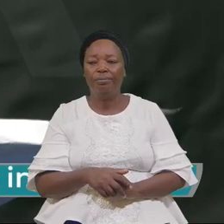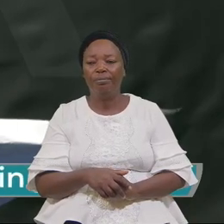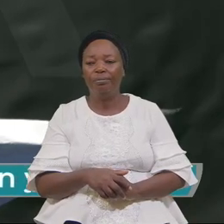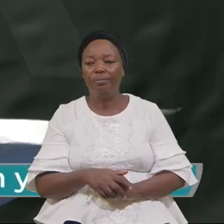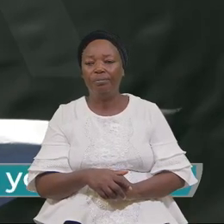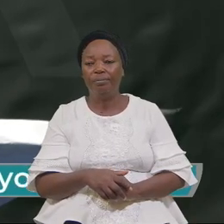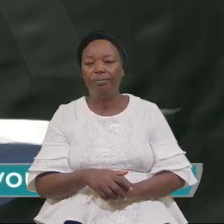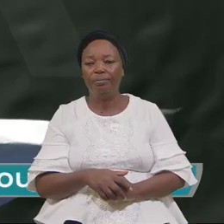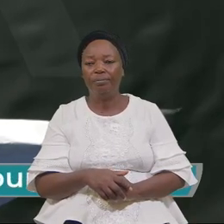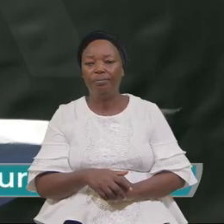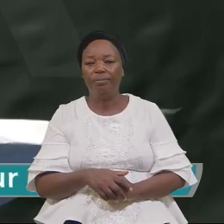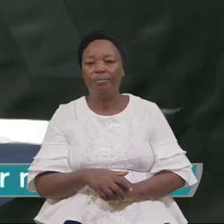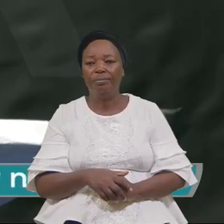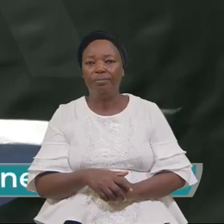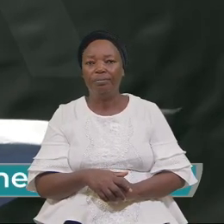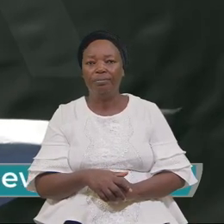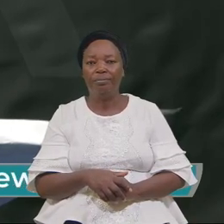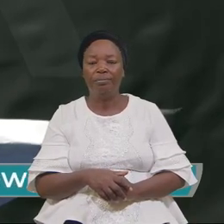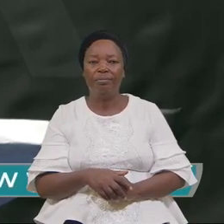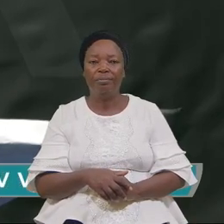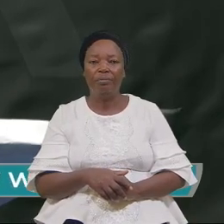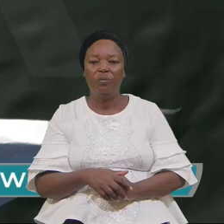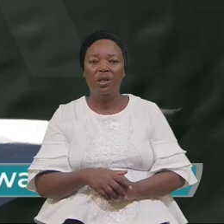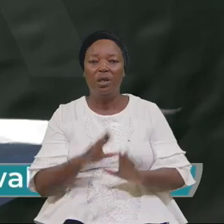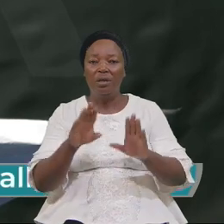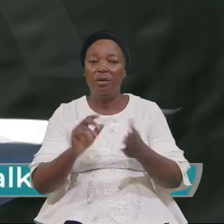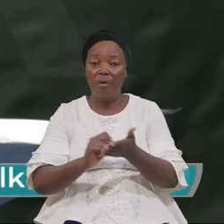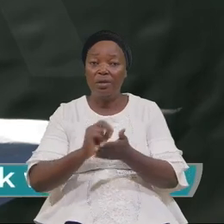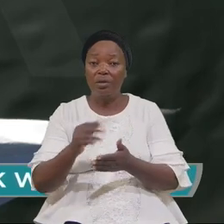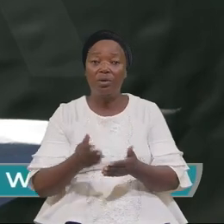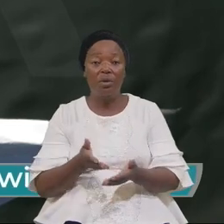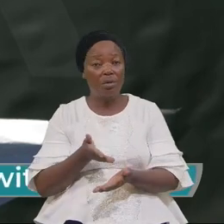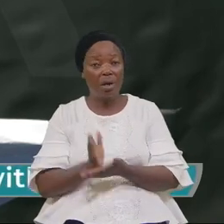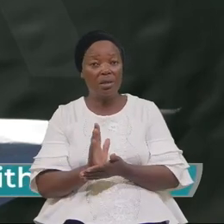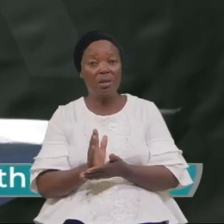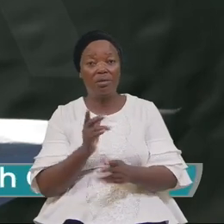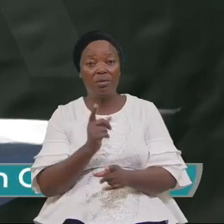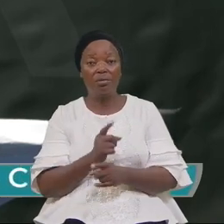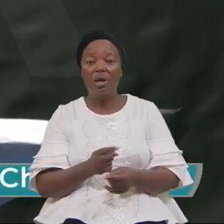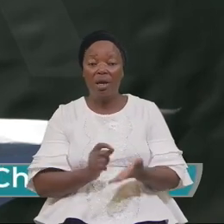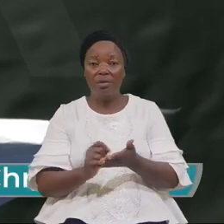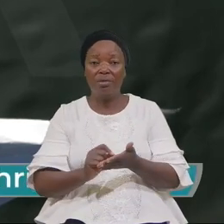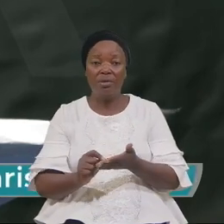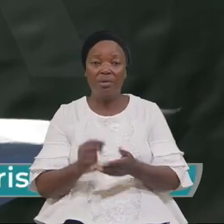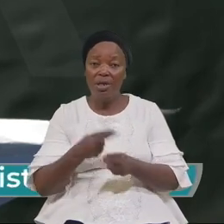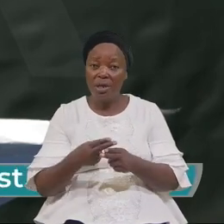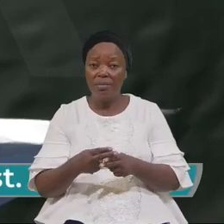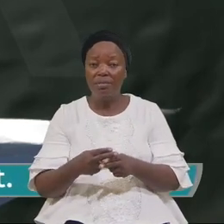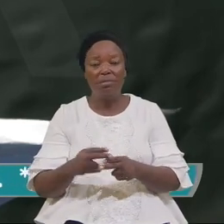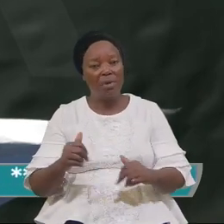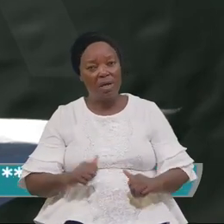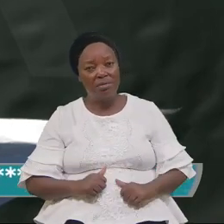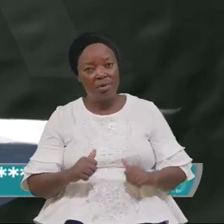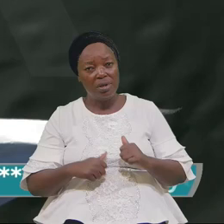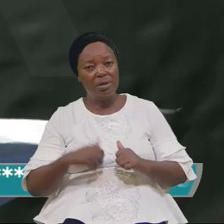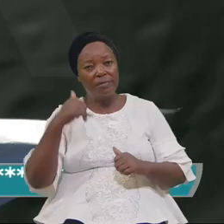Give the correct name, your correct address, your correct phone number.